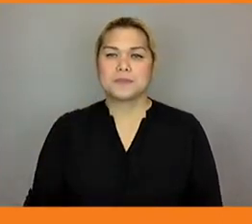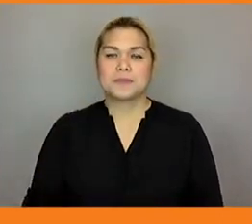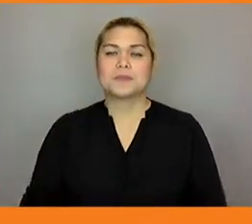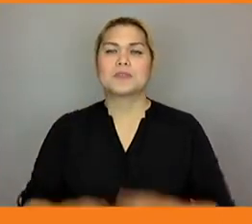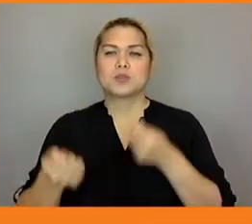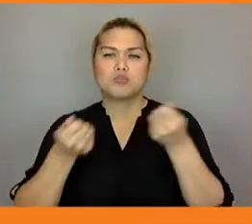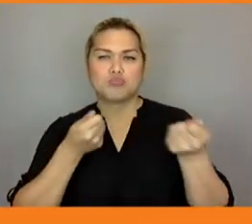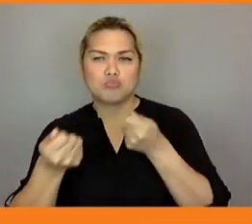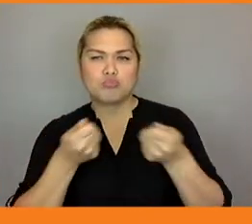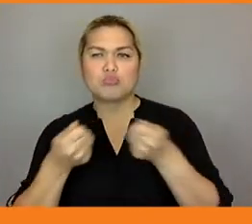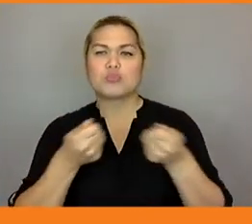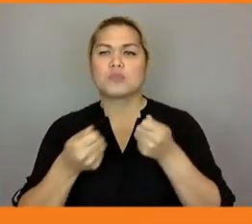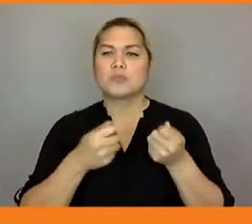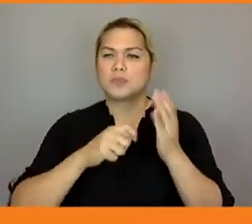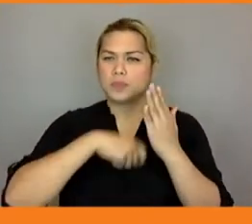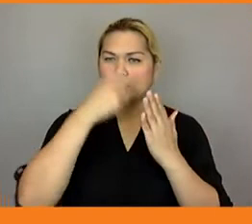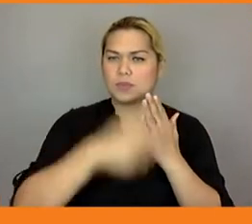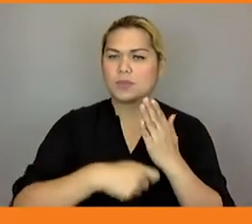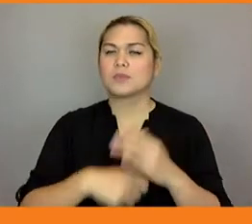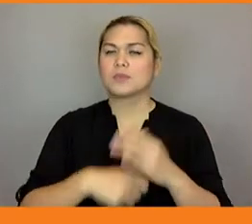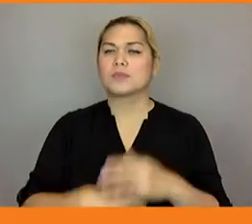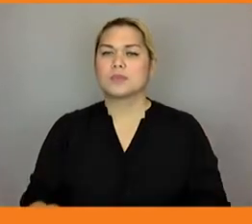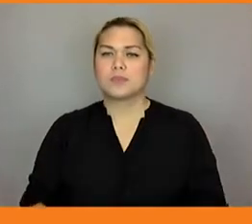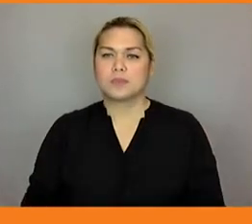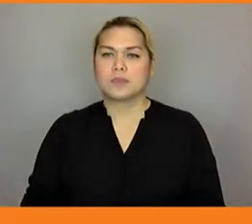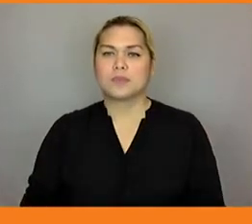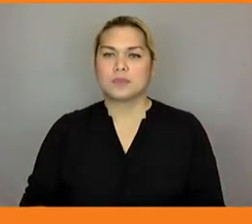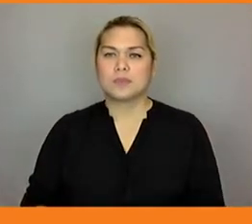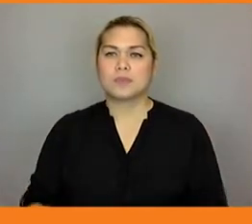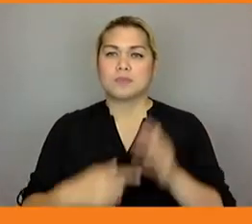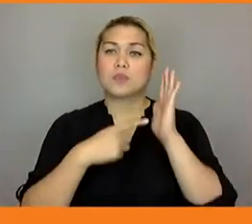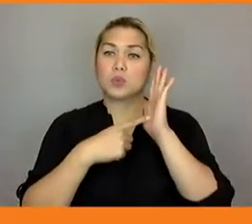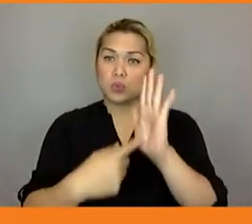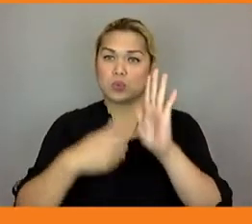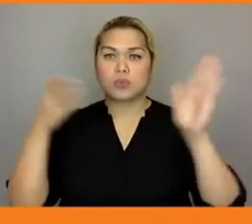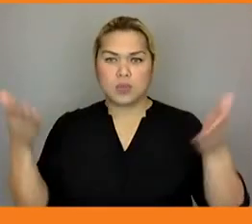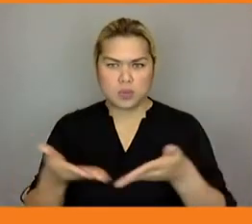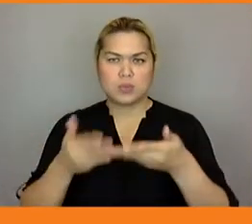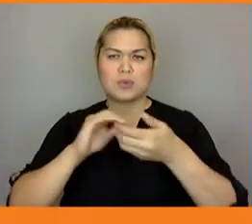ITUCAP, to present his organizations and raise his question. Francis, over to you.